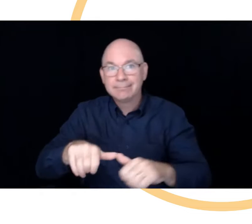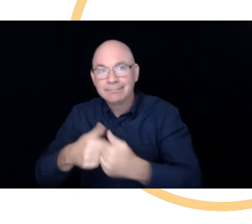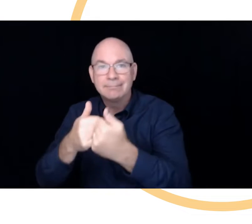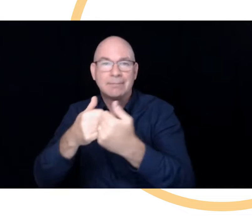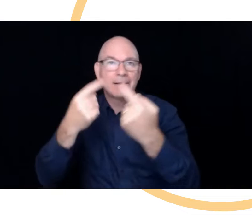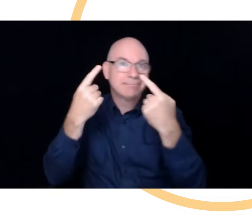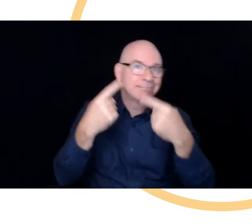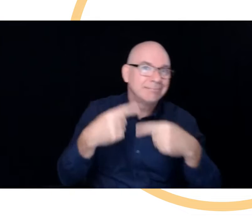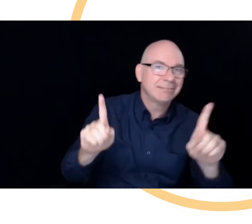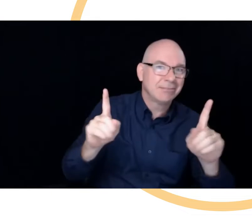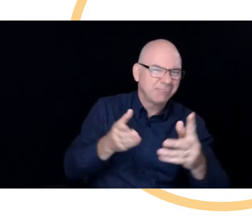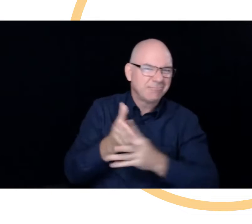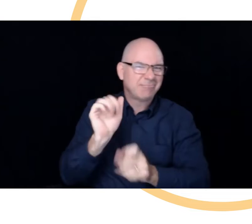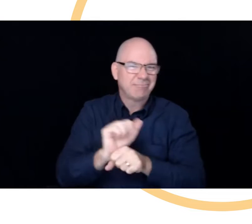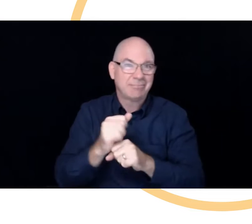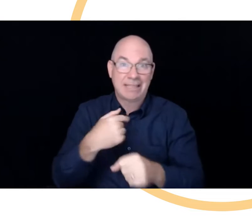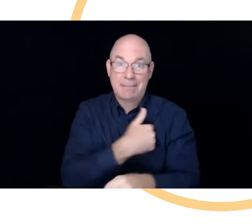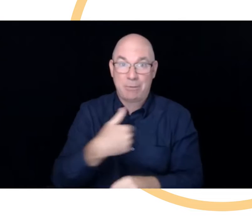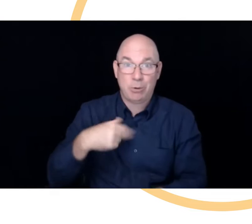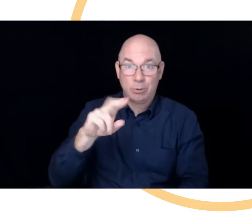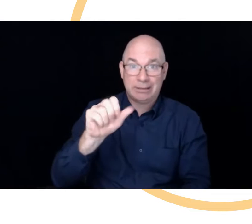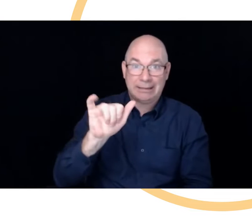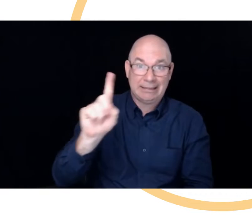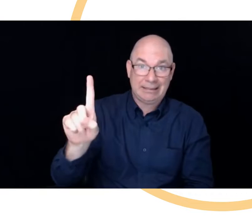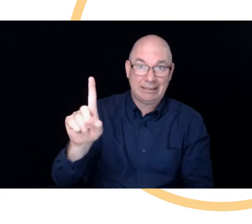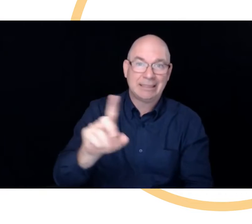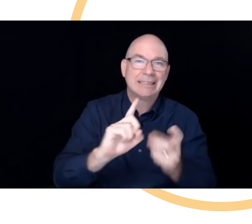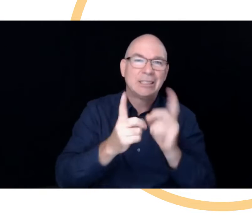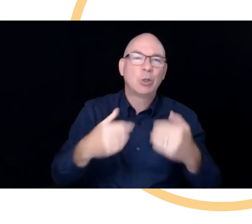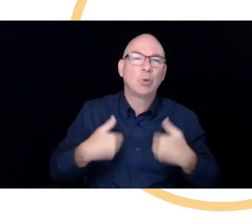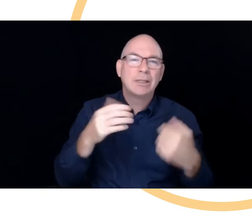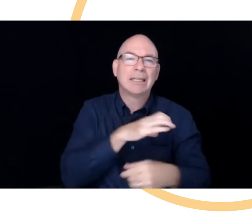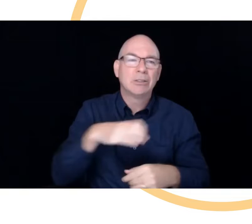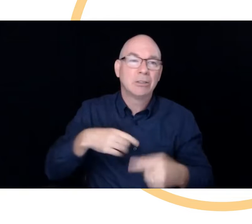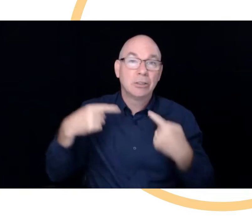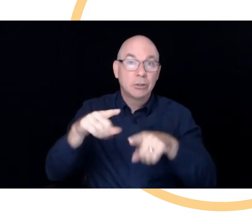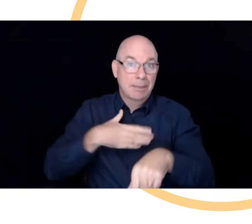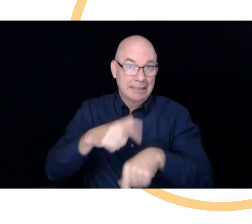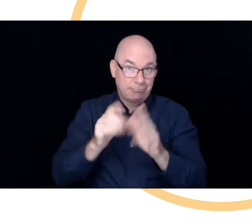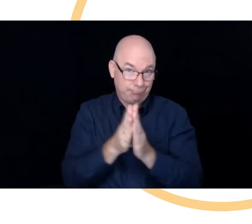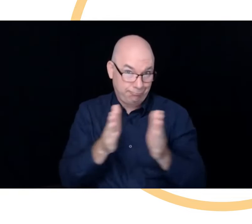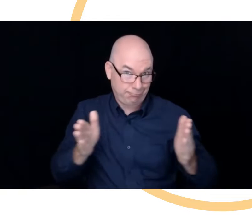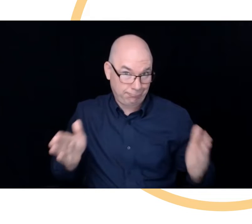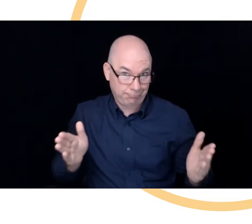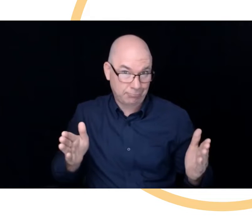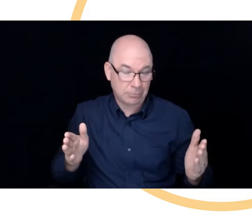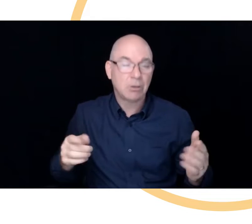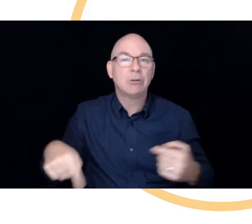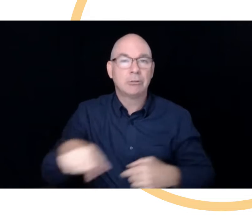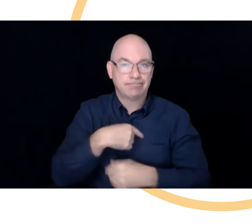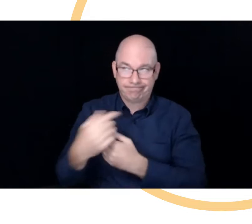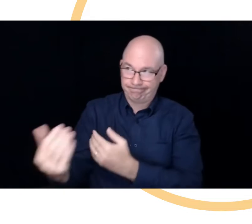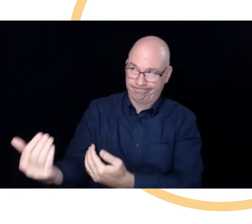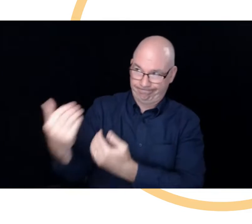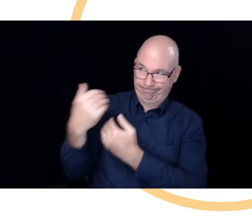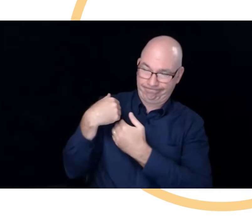I have been a member of the USAID Digital Youth Council. During my tenure, we all were tasked with developing